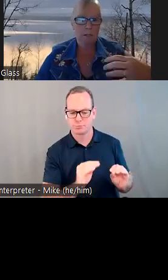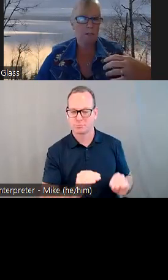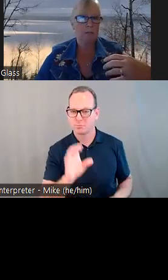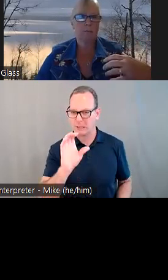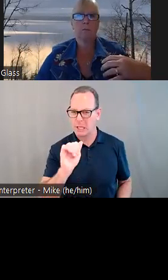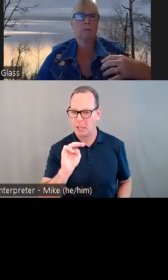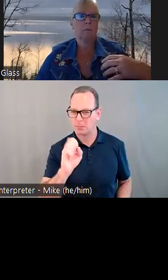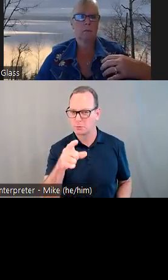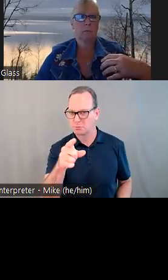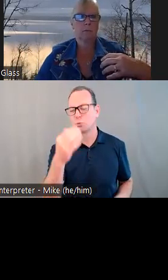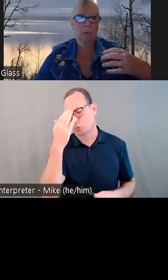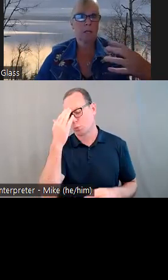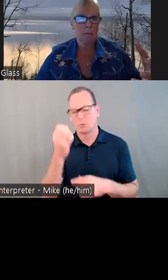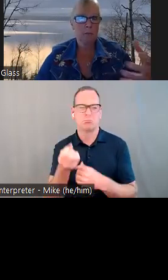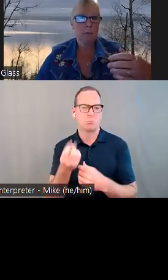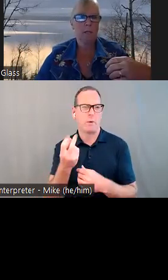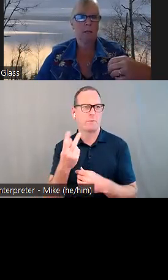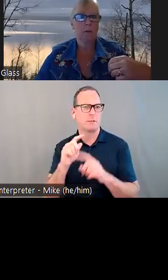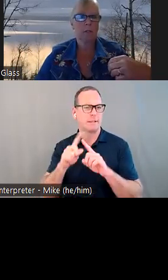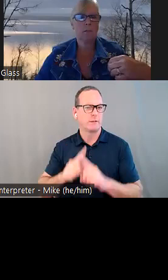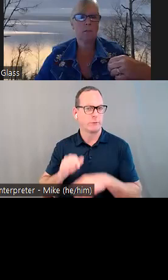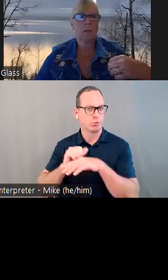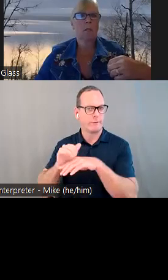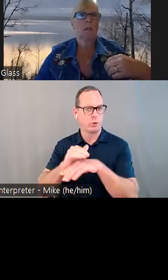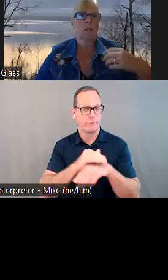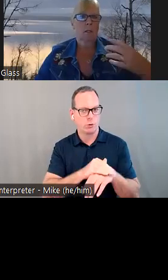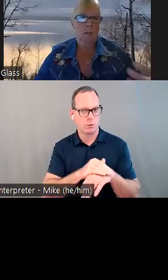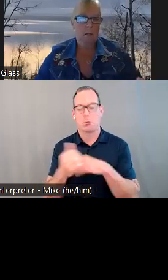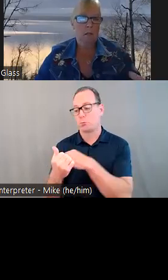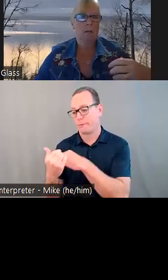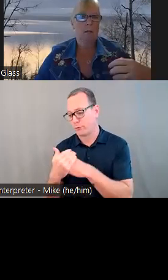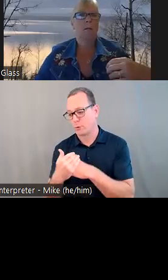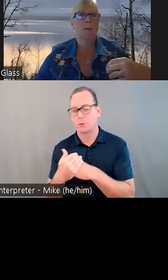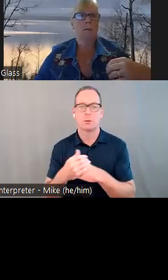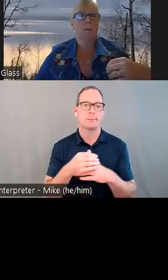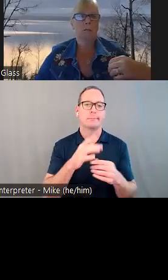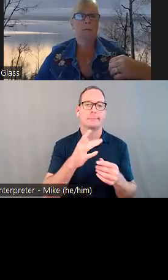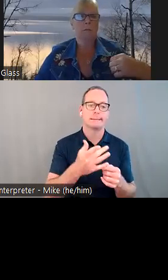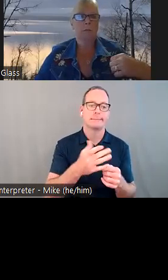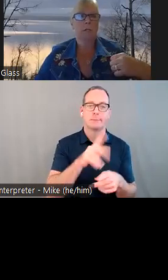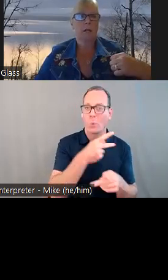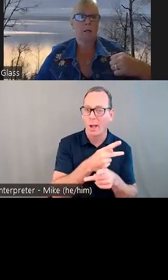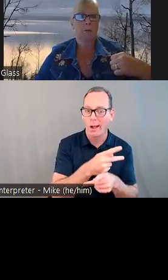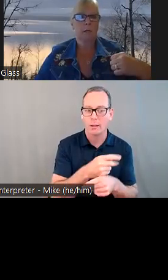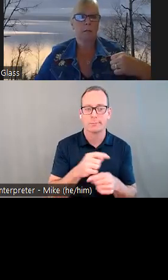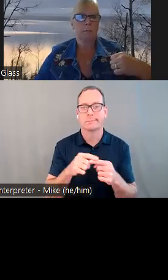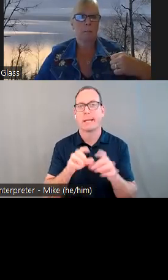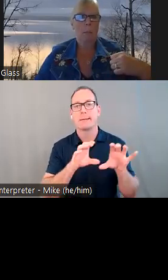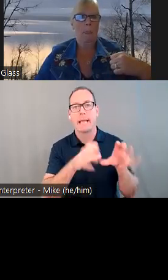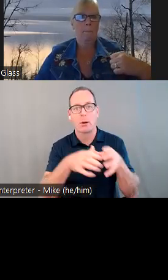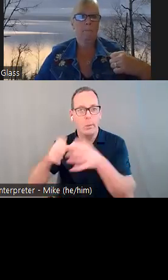long list of referral types and categories, and then the different referred in